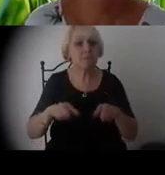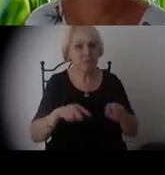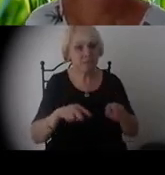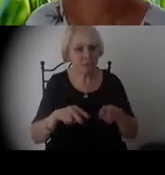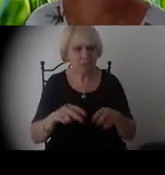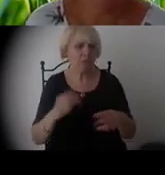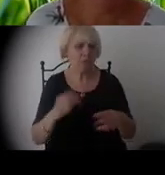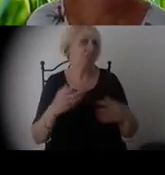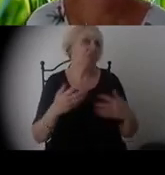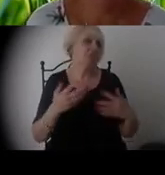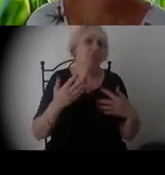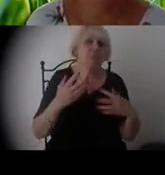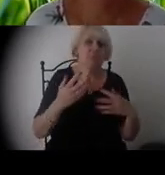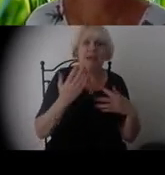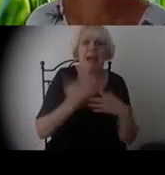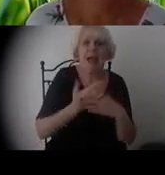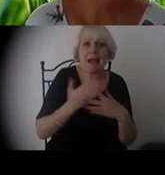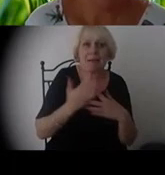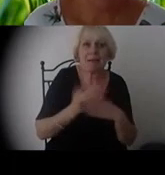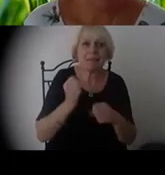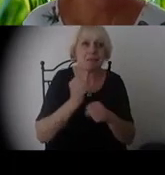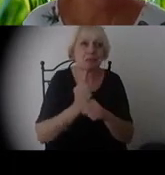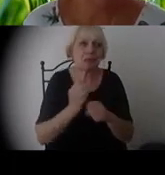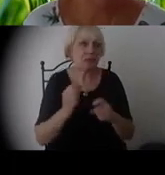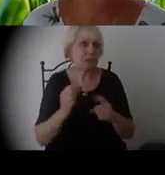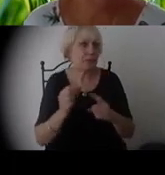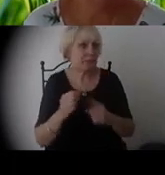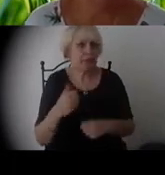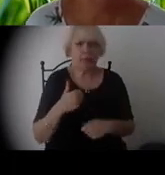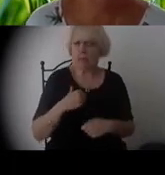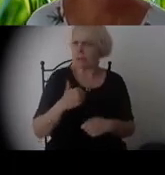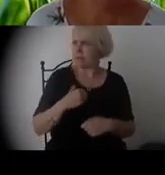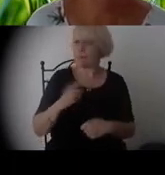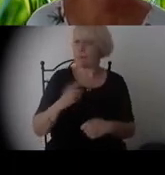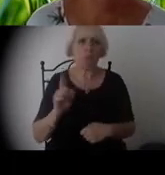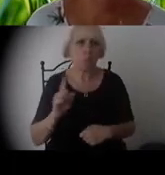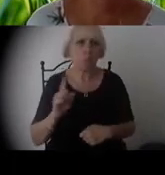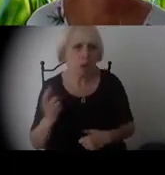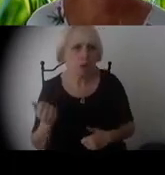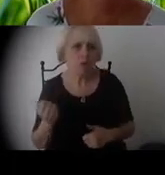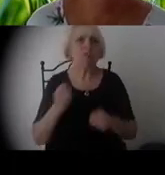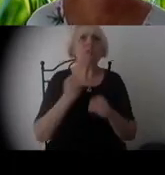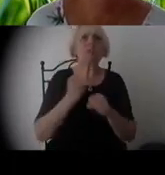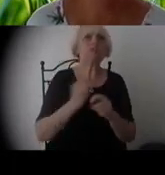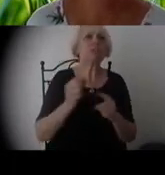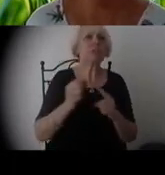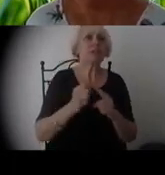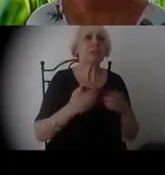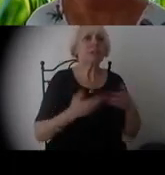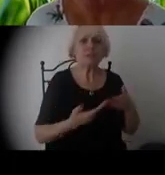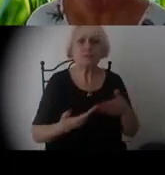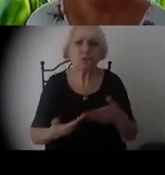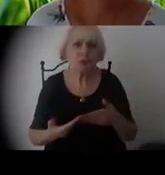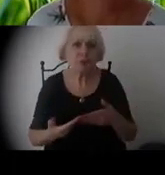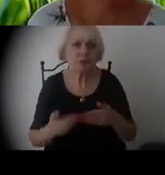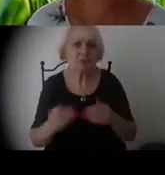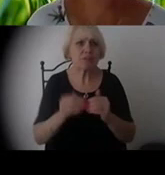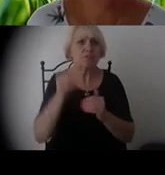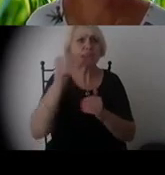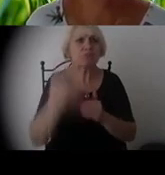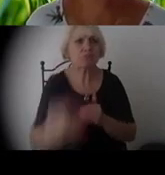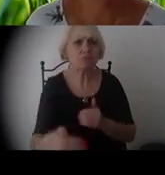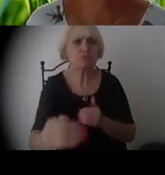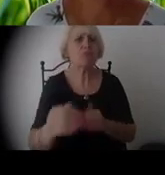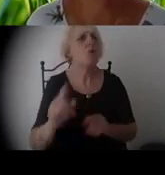GPs and what they should be expecting and how GP surgeries are going to operate going forward. So again, that's